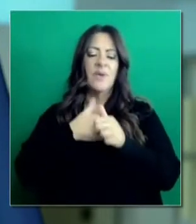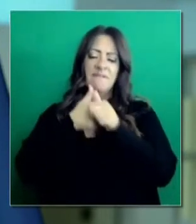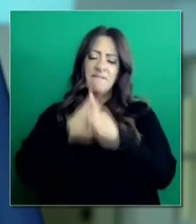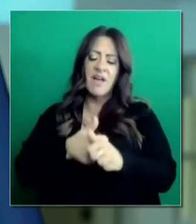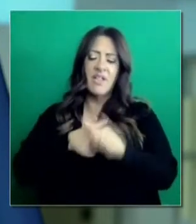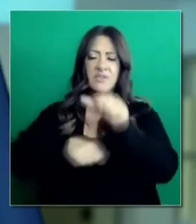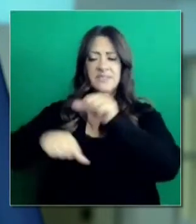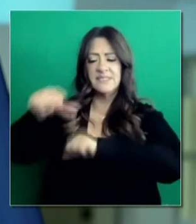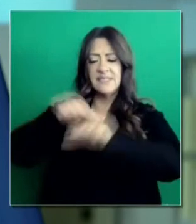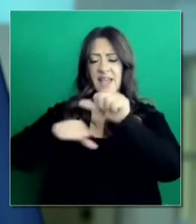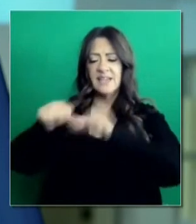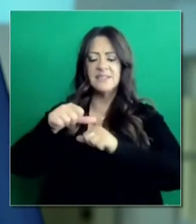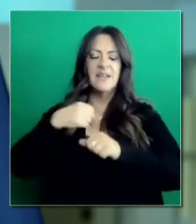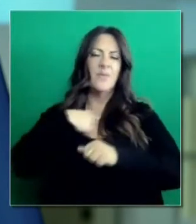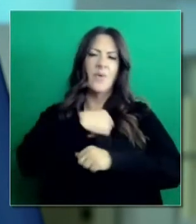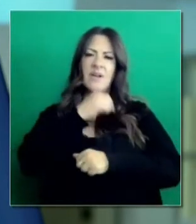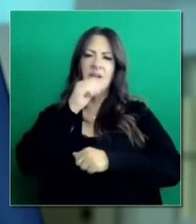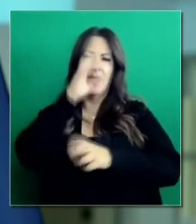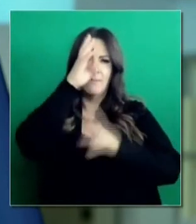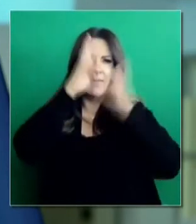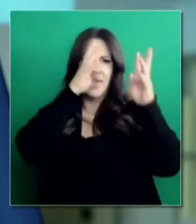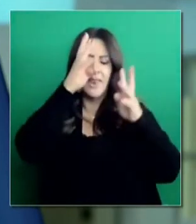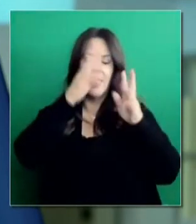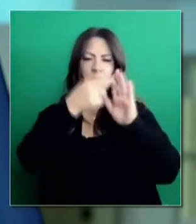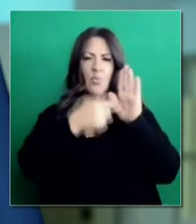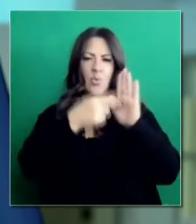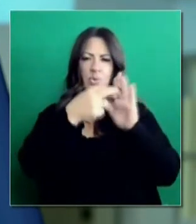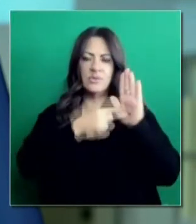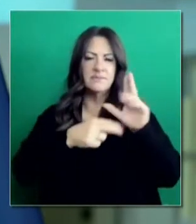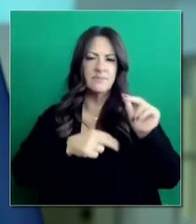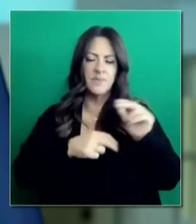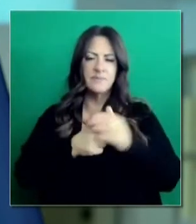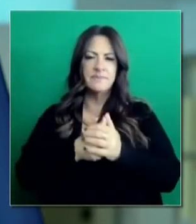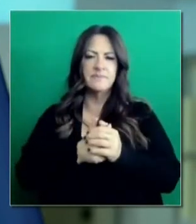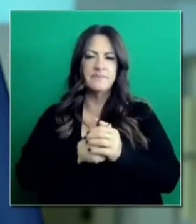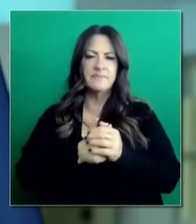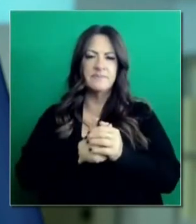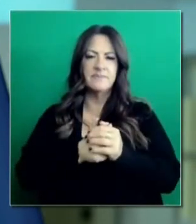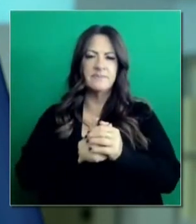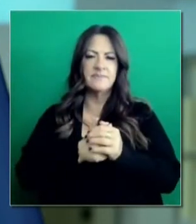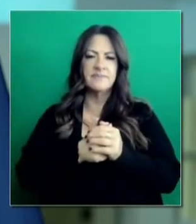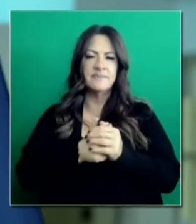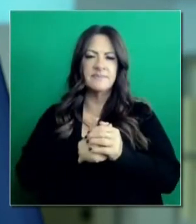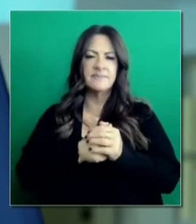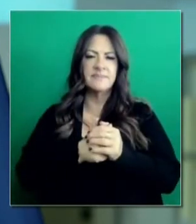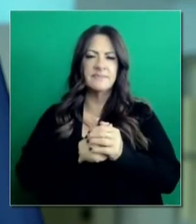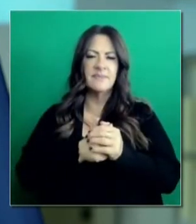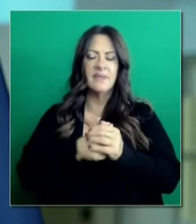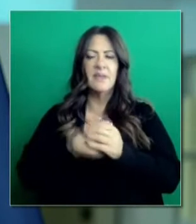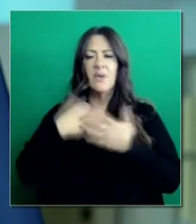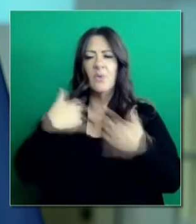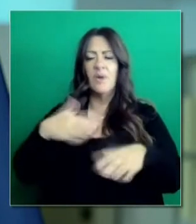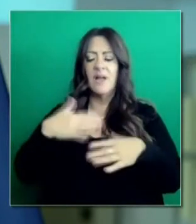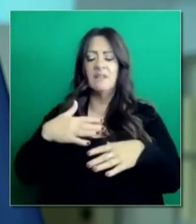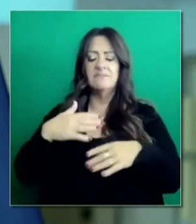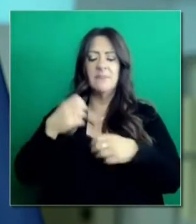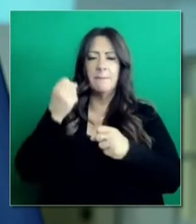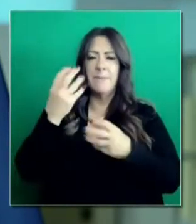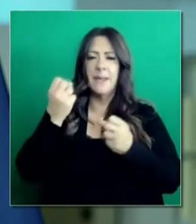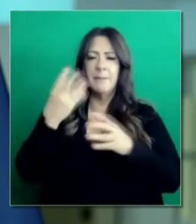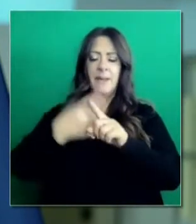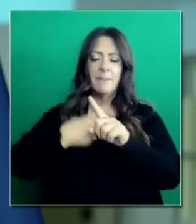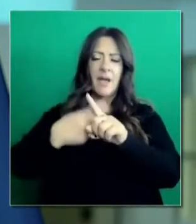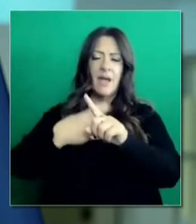arbitrary, and want to acknowledge their hard work over the last, many months, but